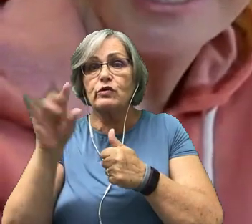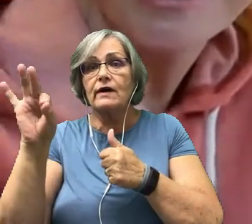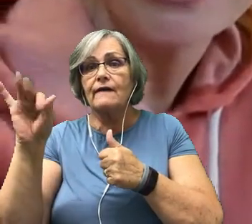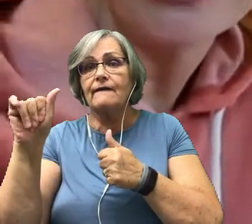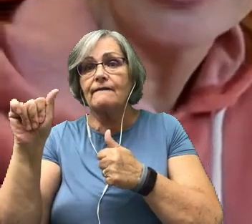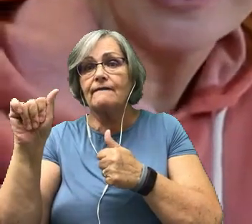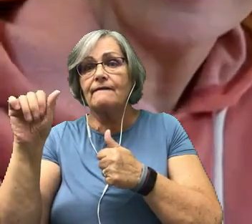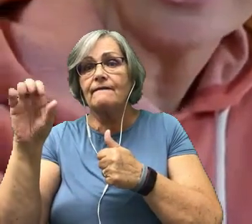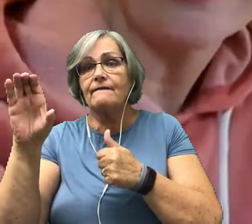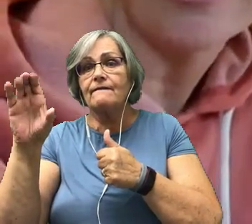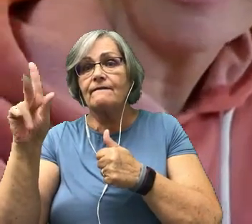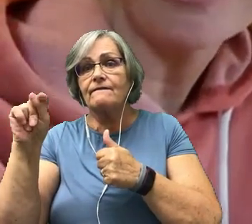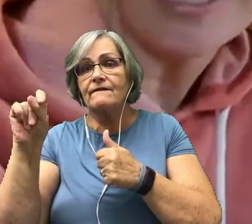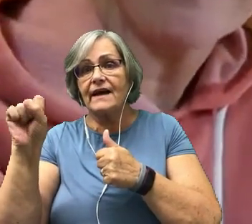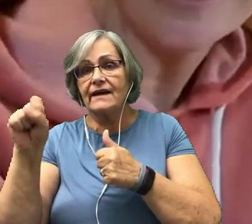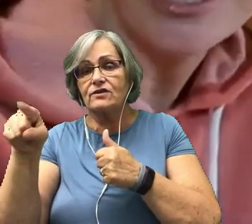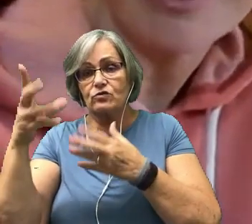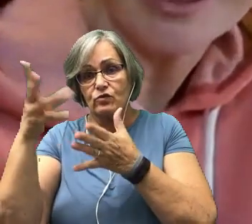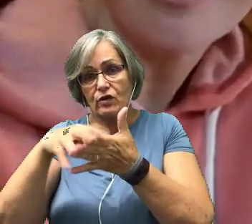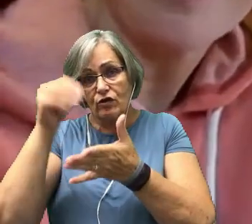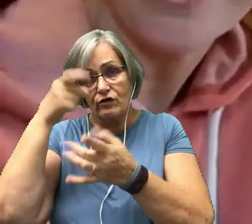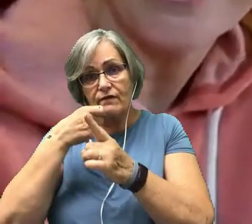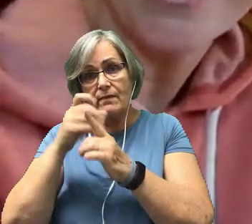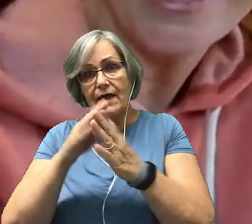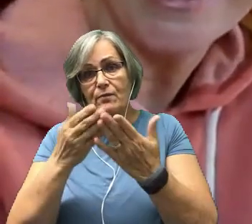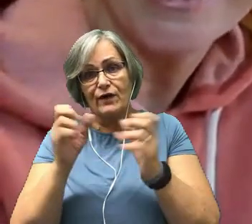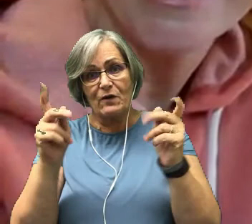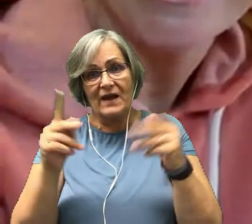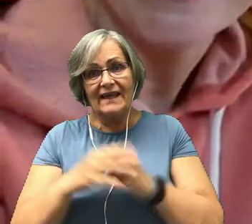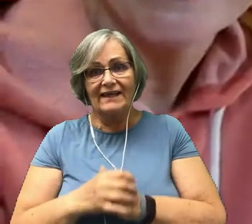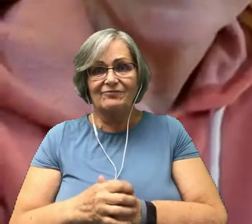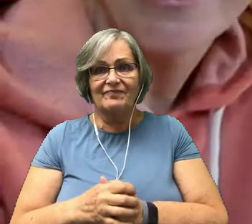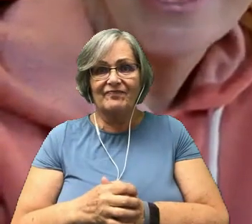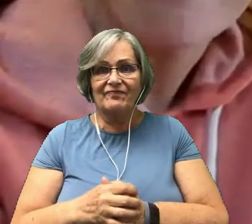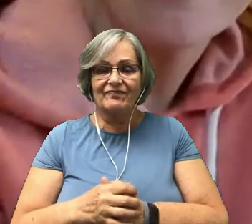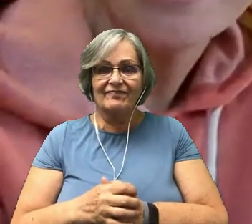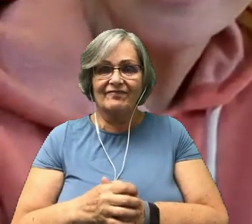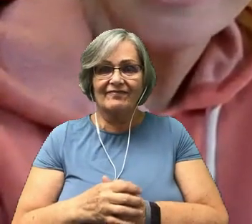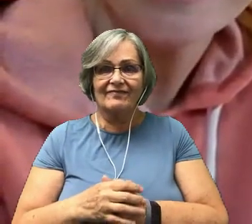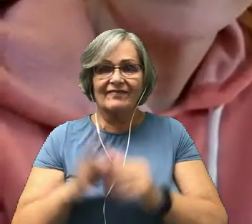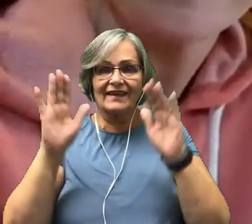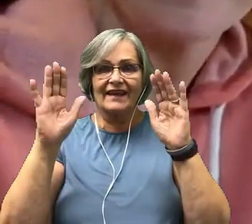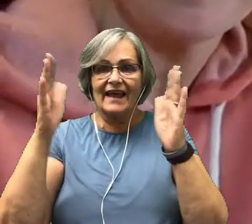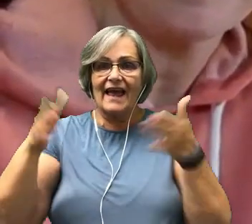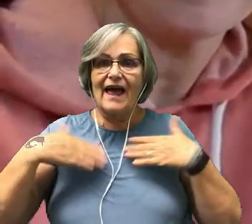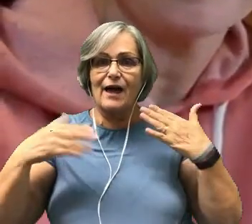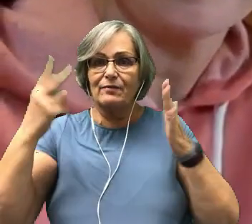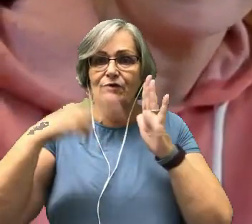facts you can learn from your nonfiction book. Okay? So happy reading!